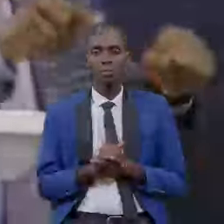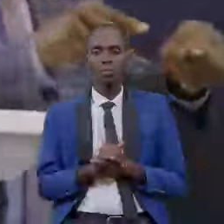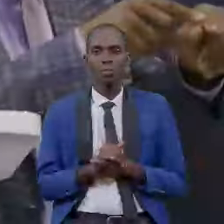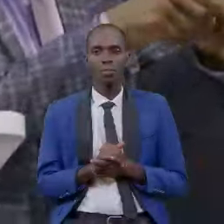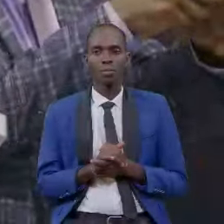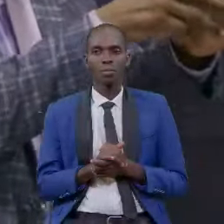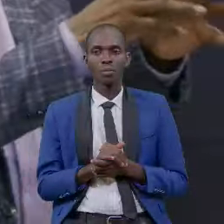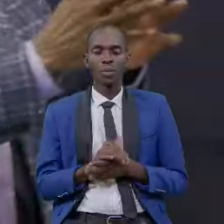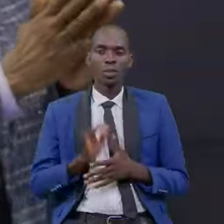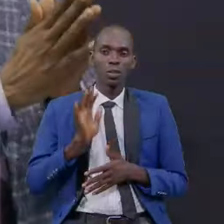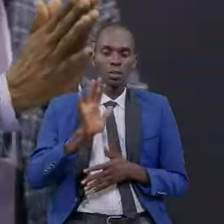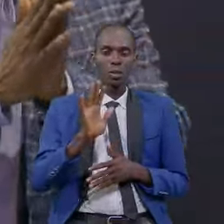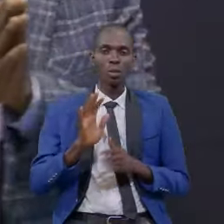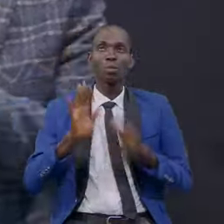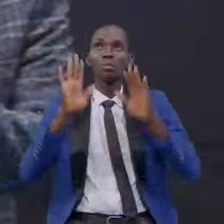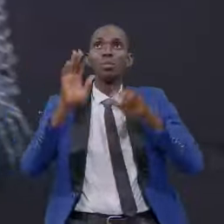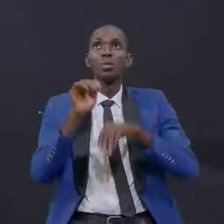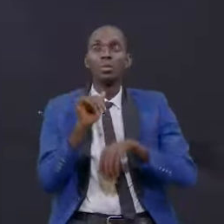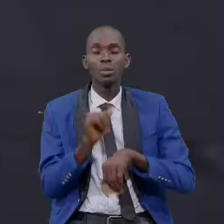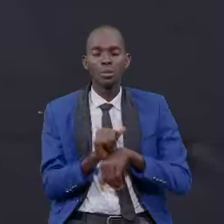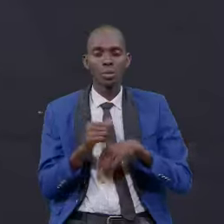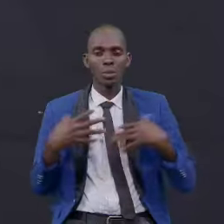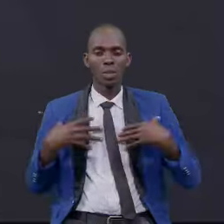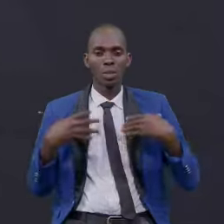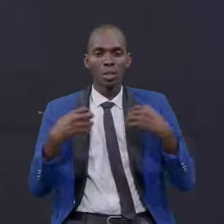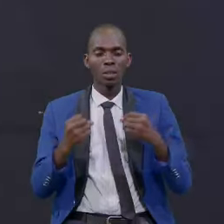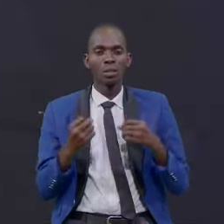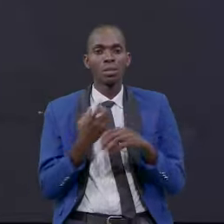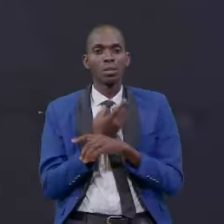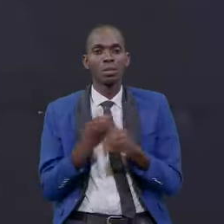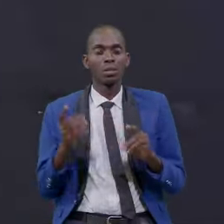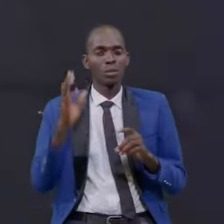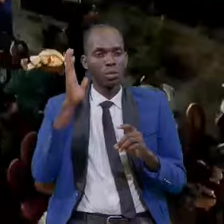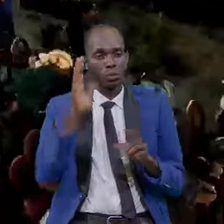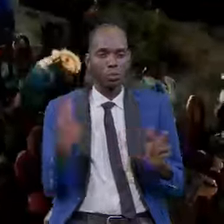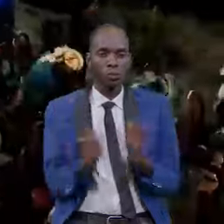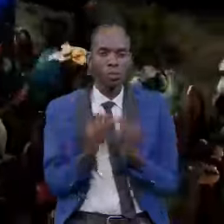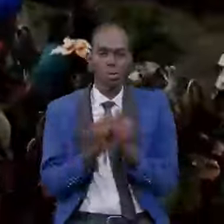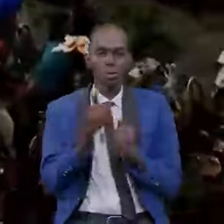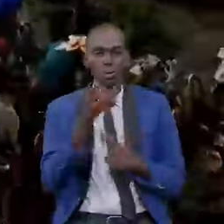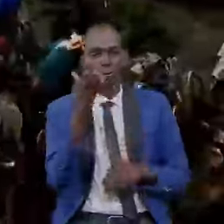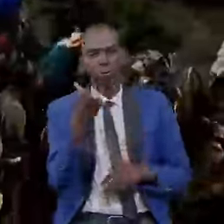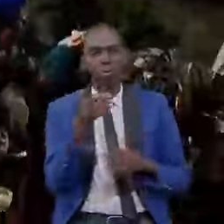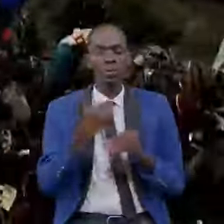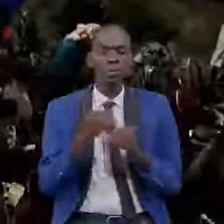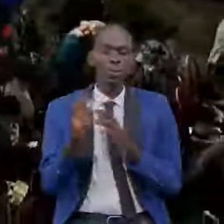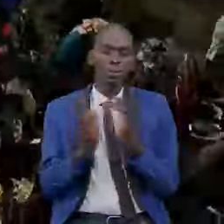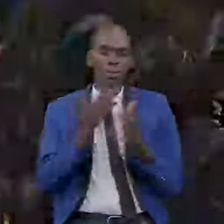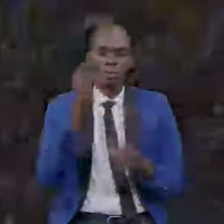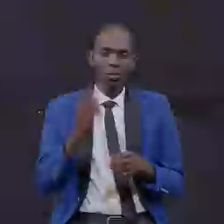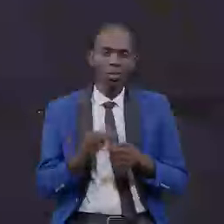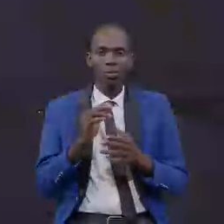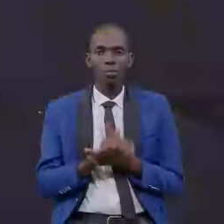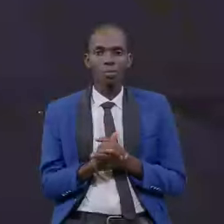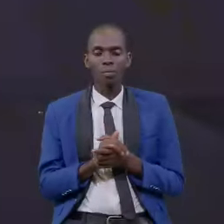Your miracle, your healing, your deliverance is getting to you there right now. You